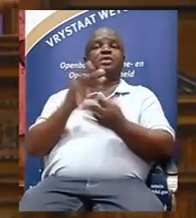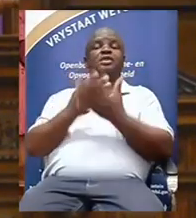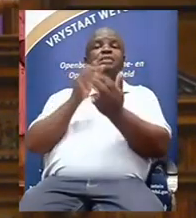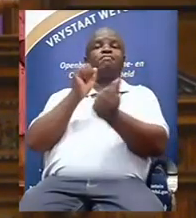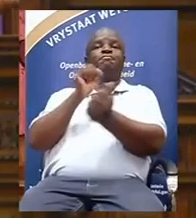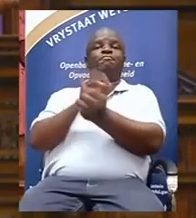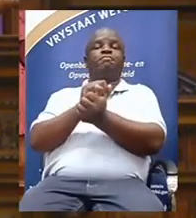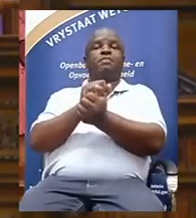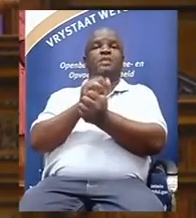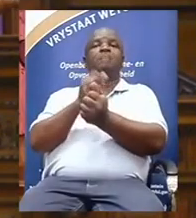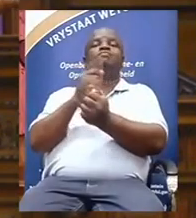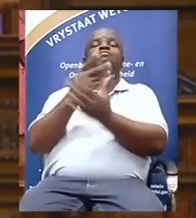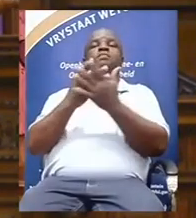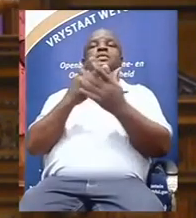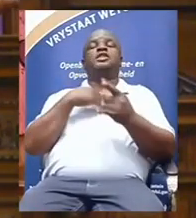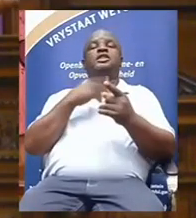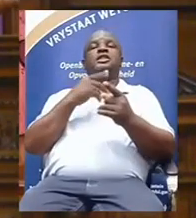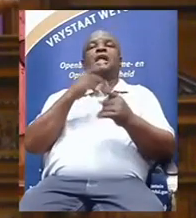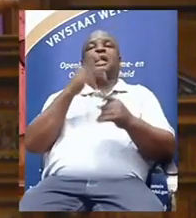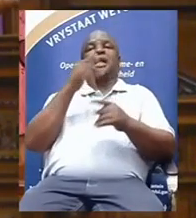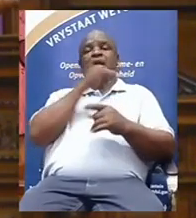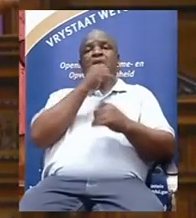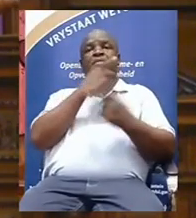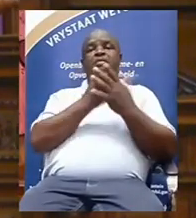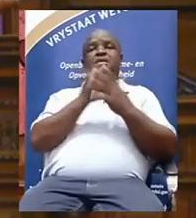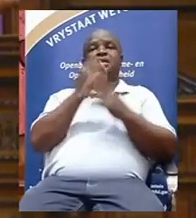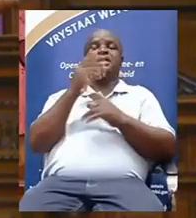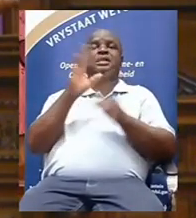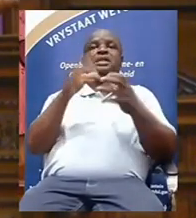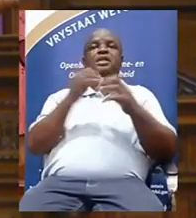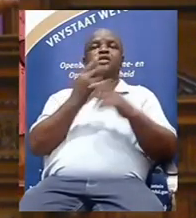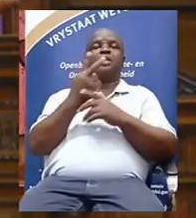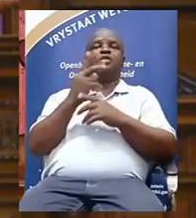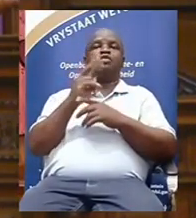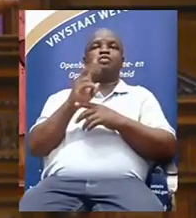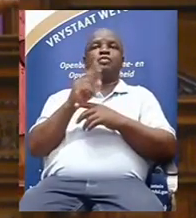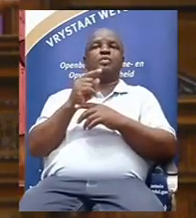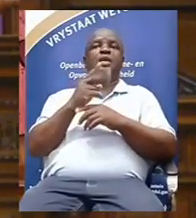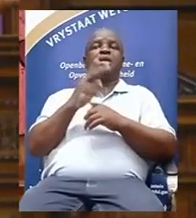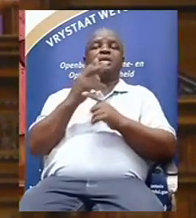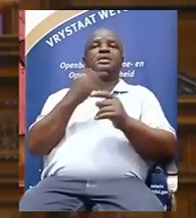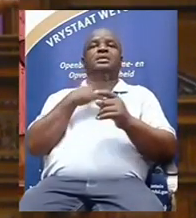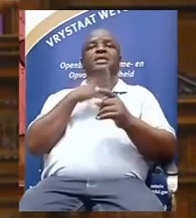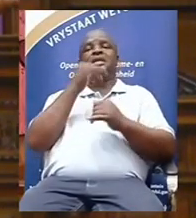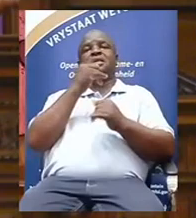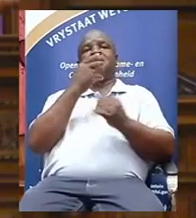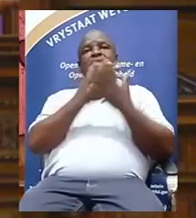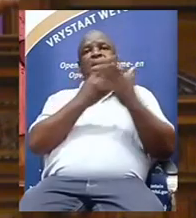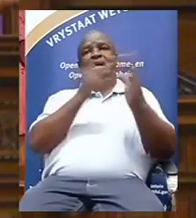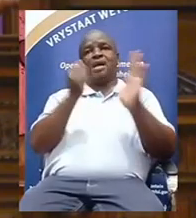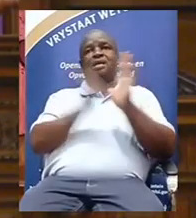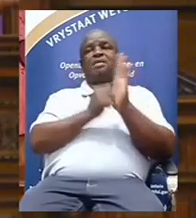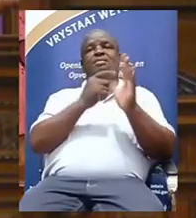an offence listed in Schedule 1 or 2 of the Criminal Procedure Act,